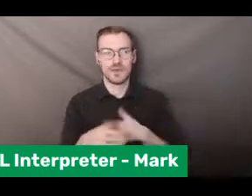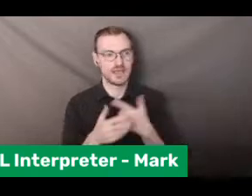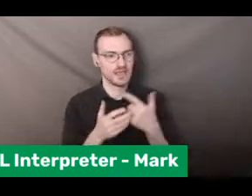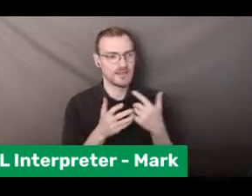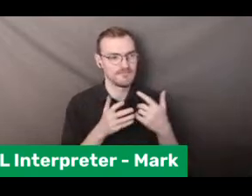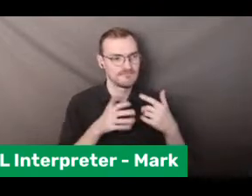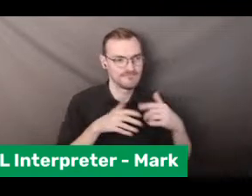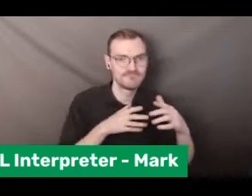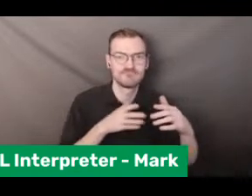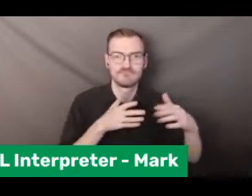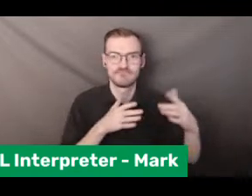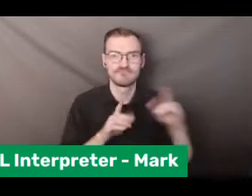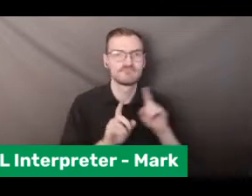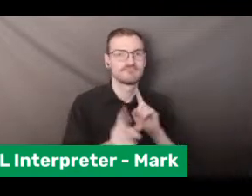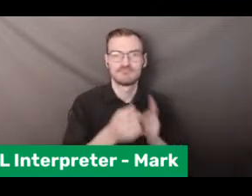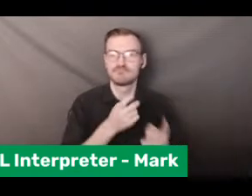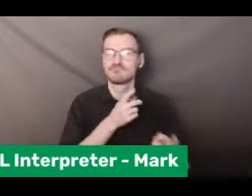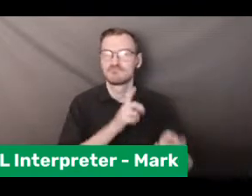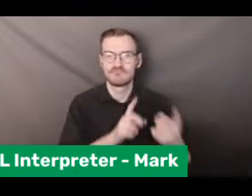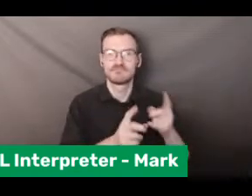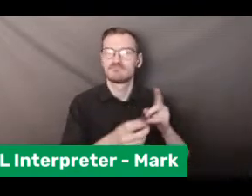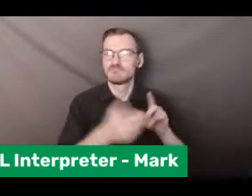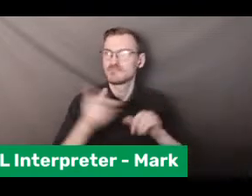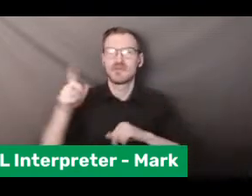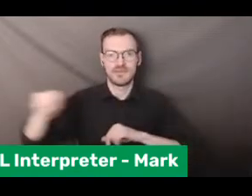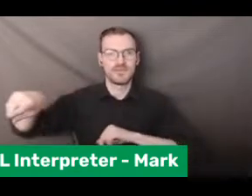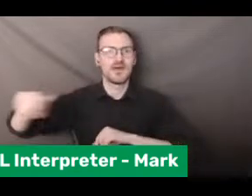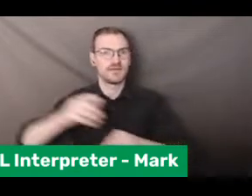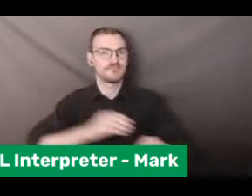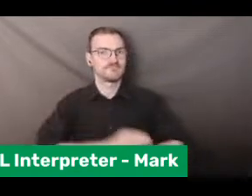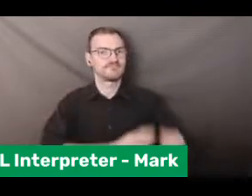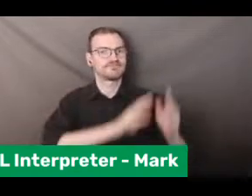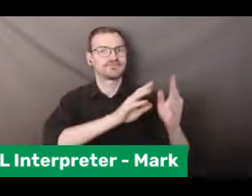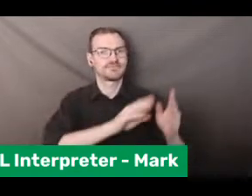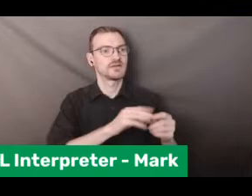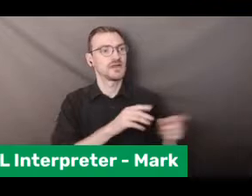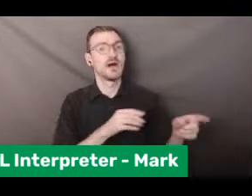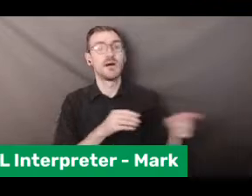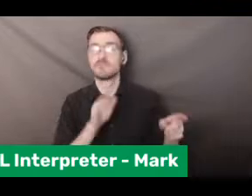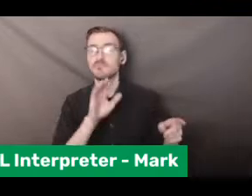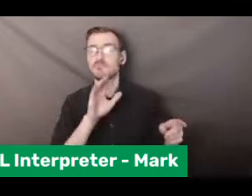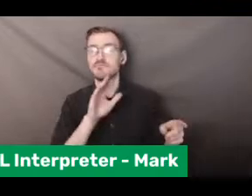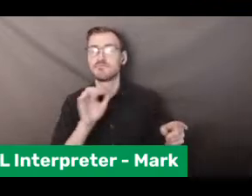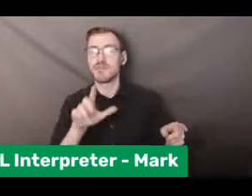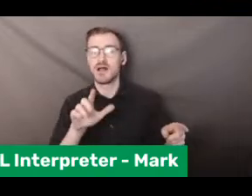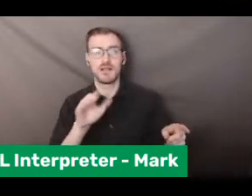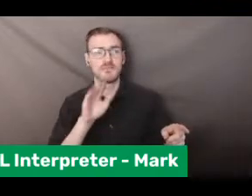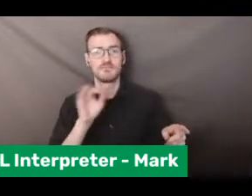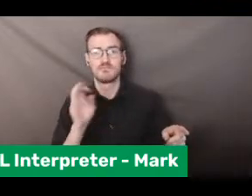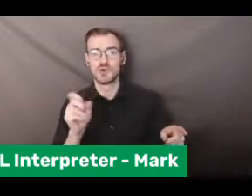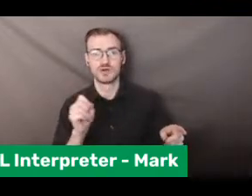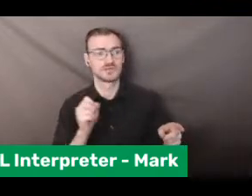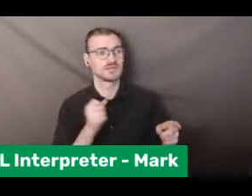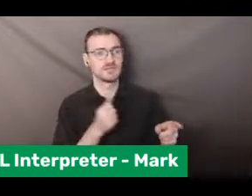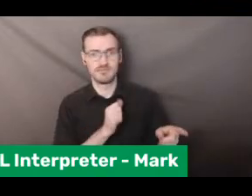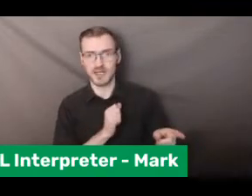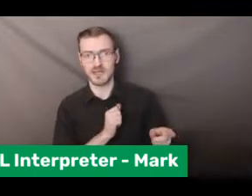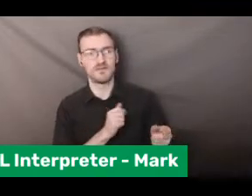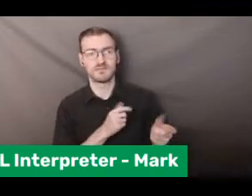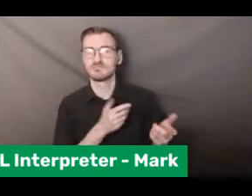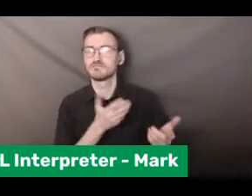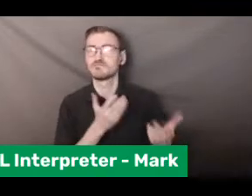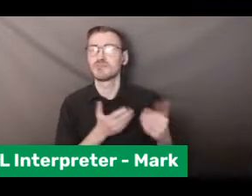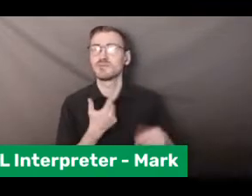would, like Bell Hooks and myself, would argue and push us, call us in to not so